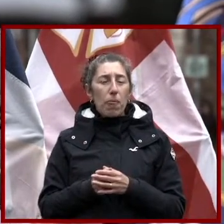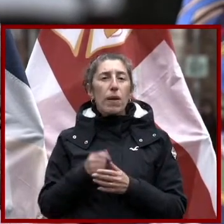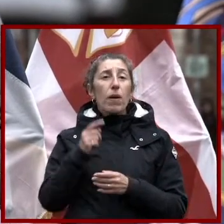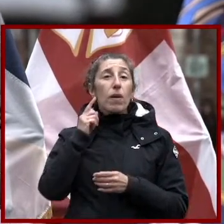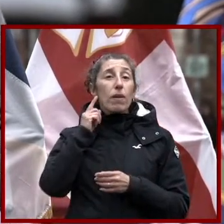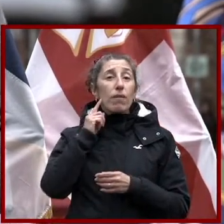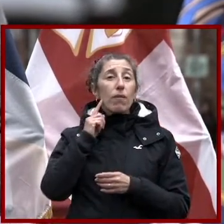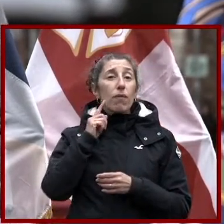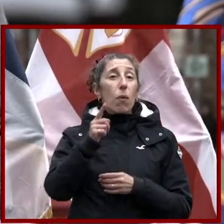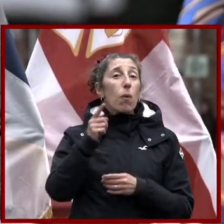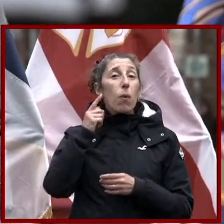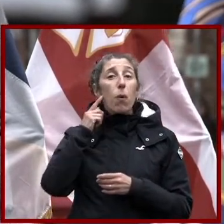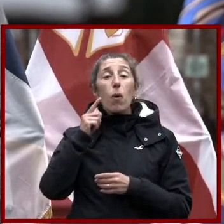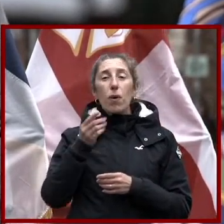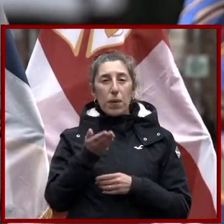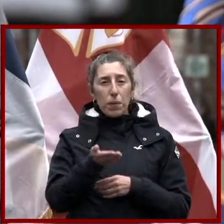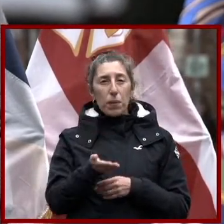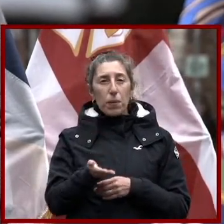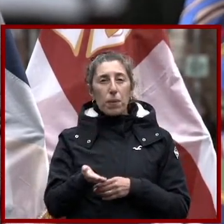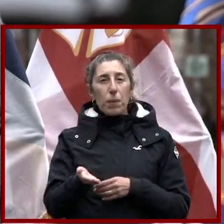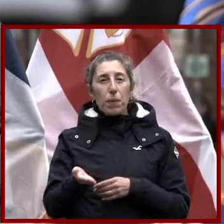for you.